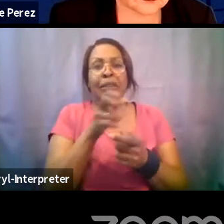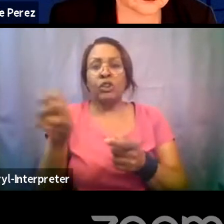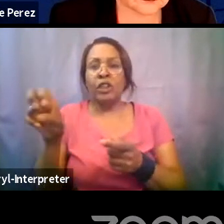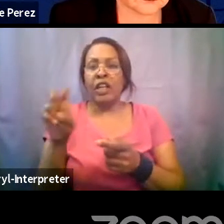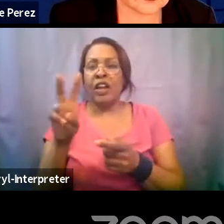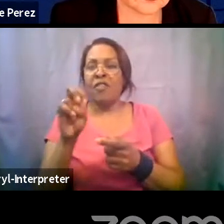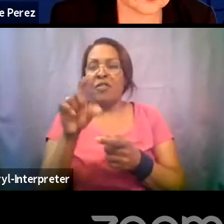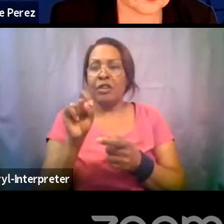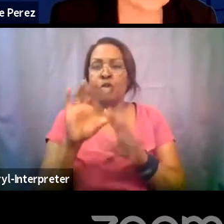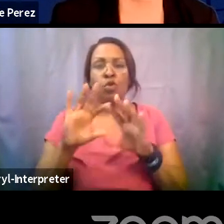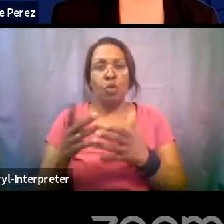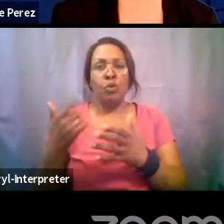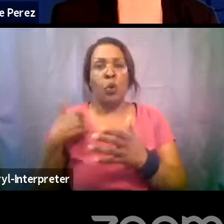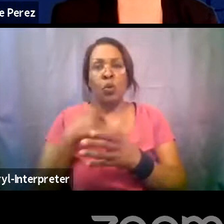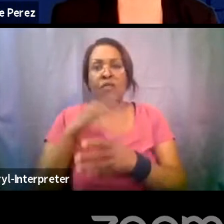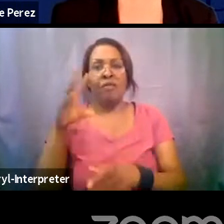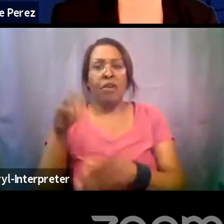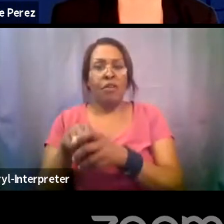are associated with?